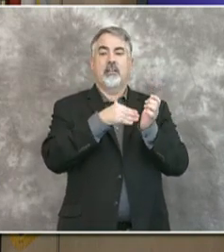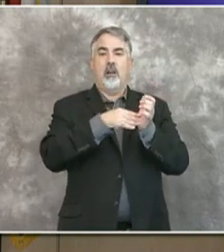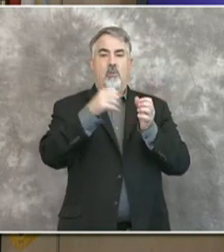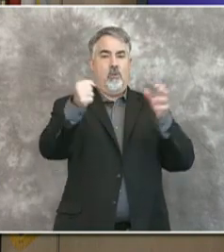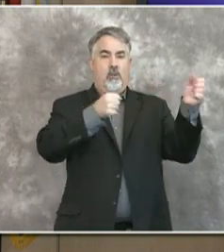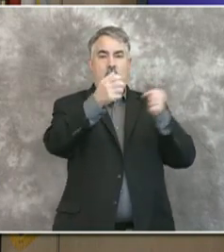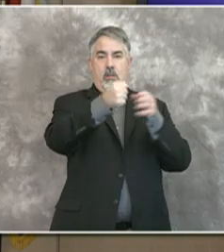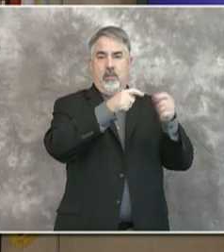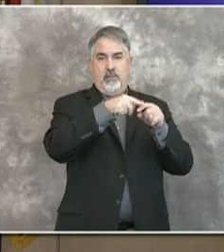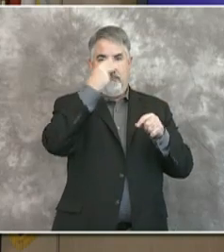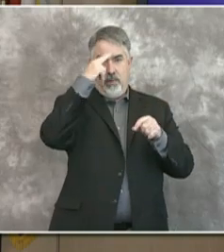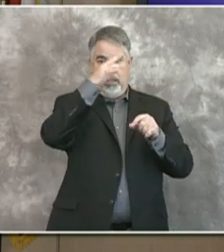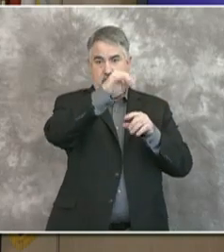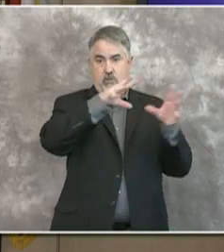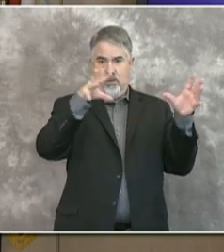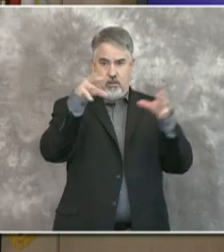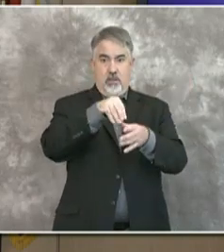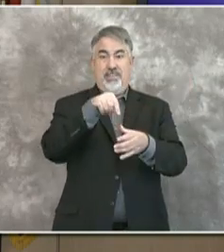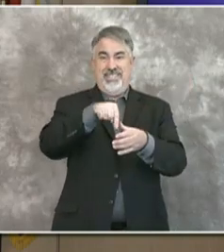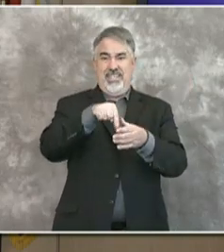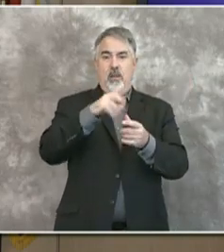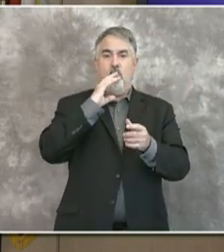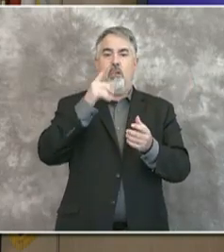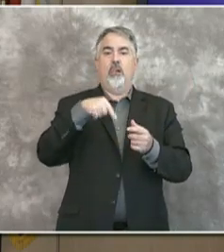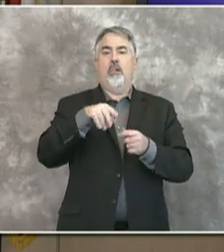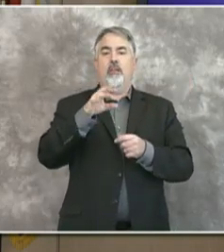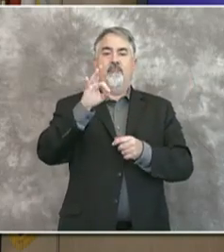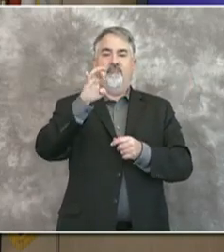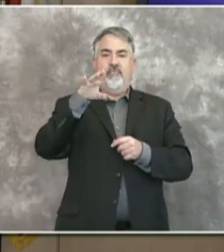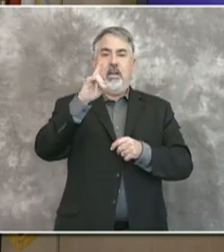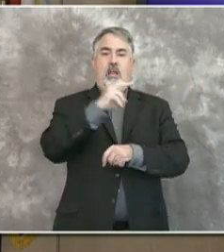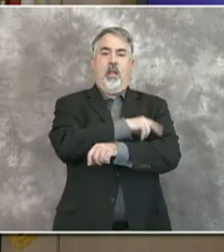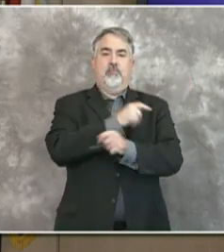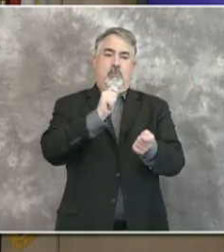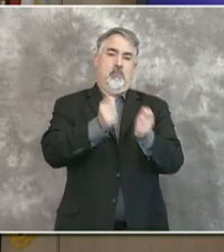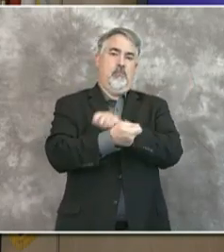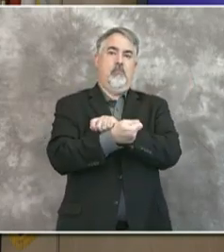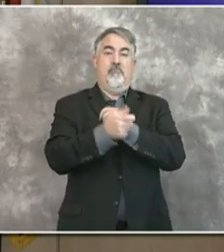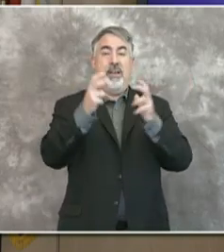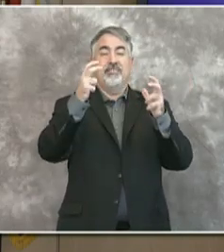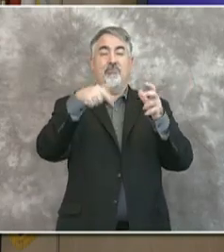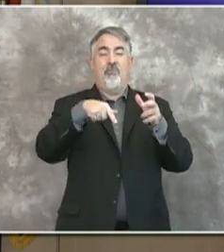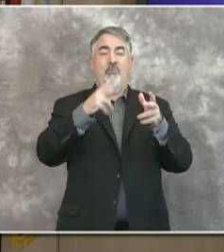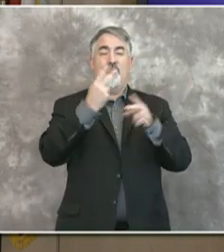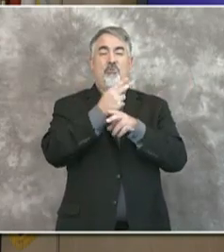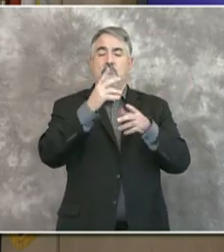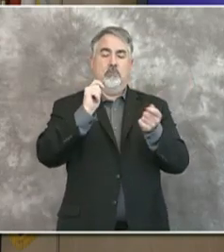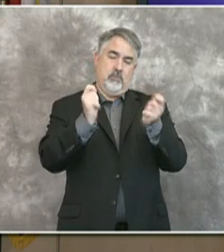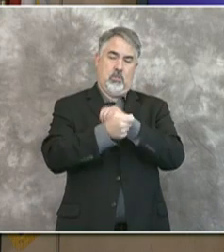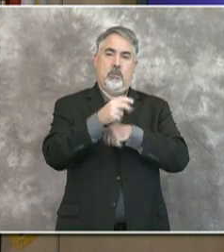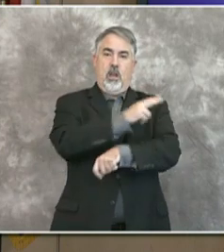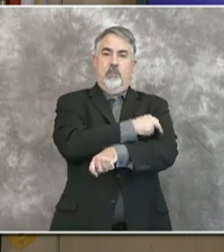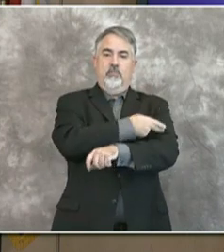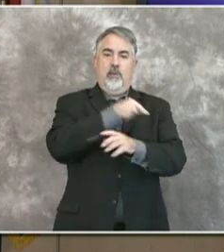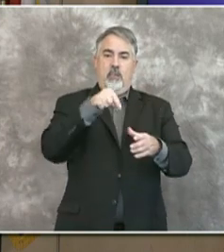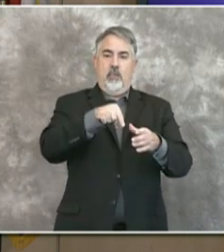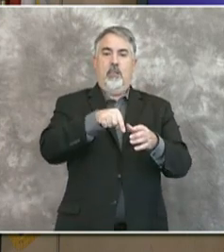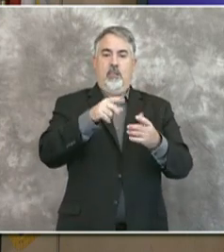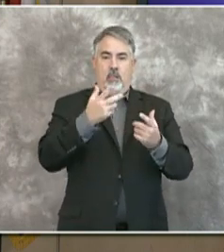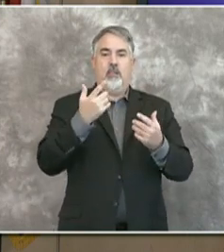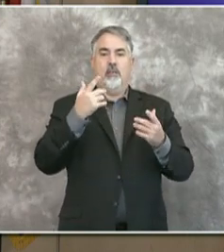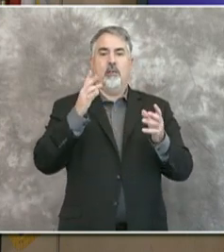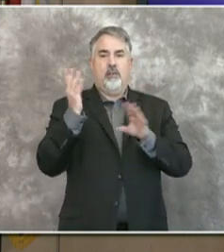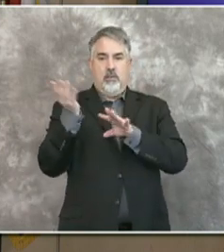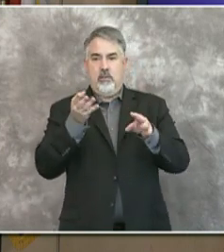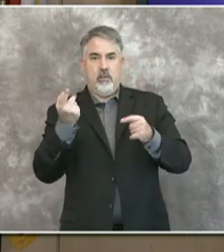be receiving recovering patients from the Tijuana General Hospital and providing care for 50 patients at a time.